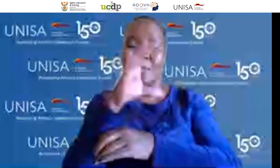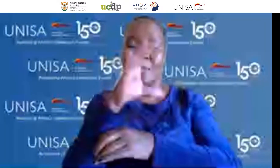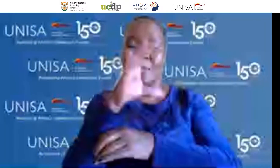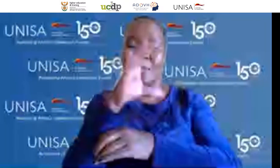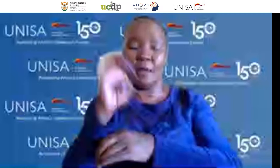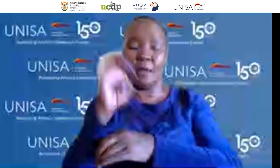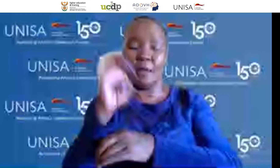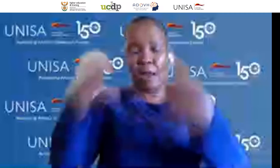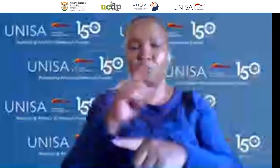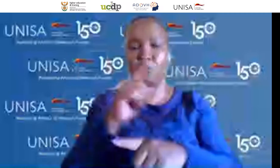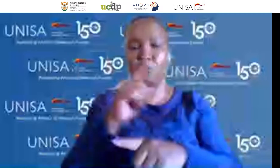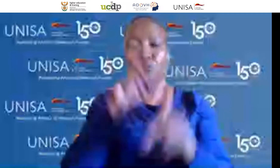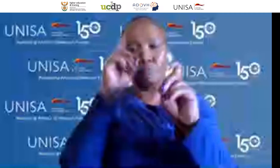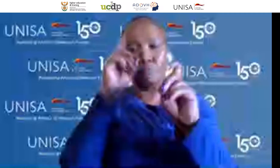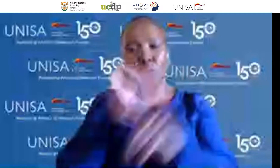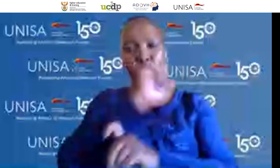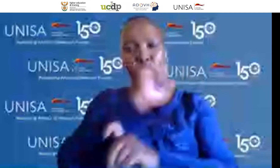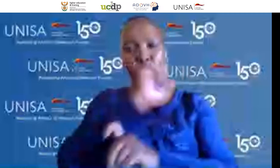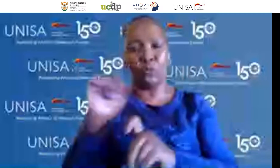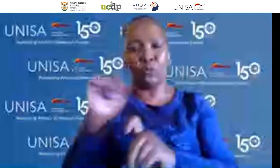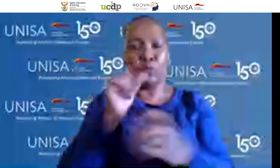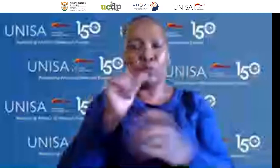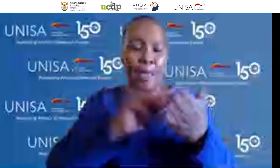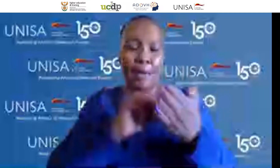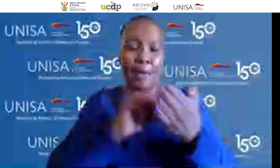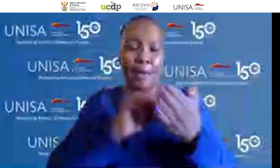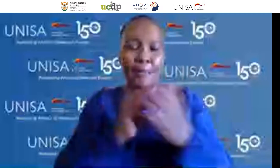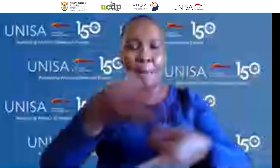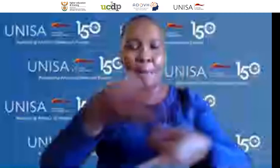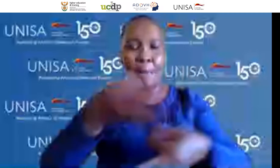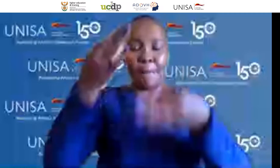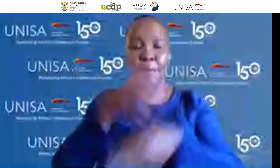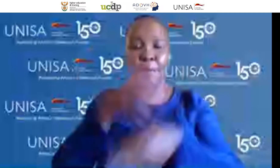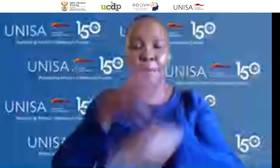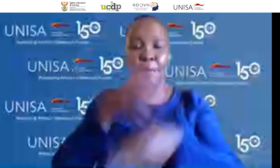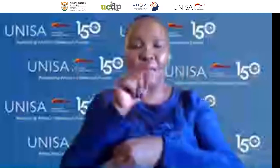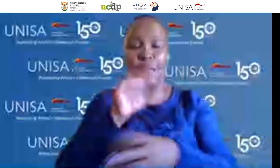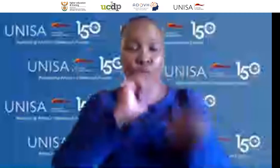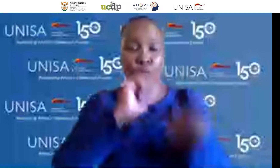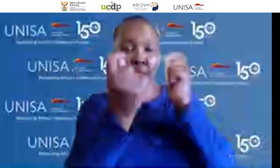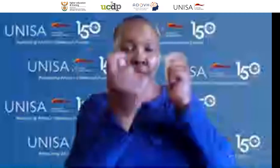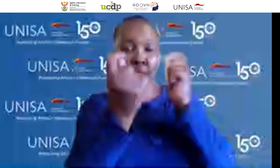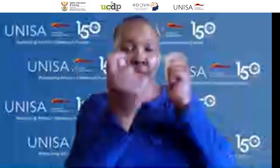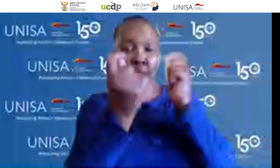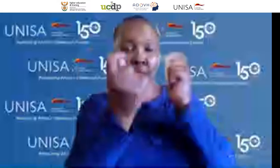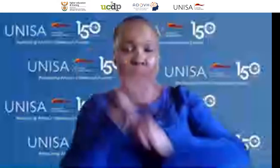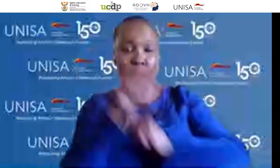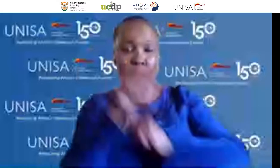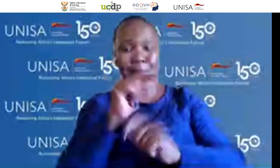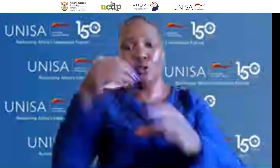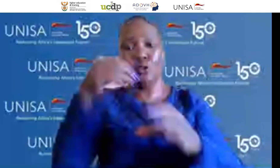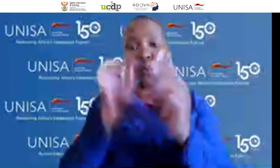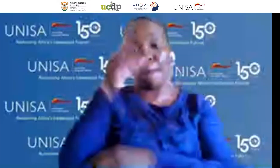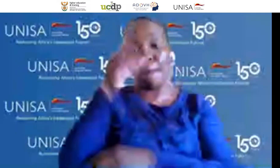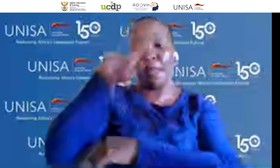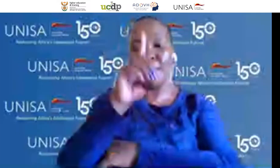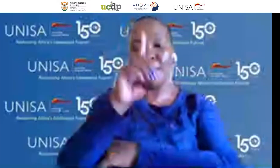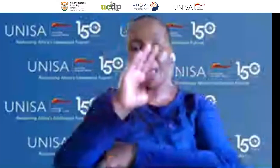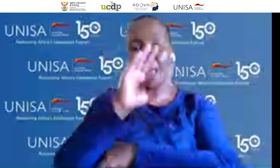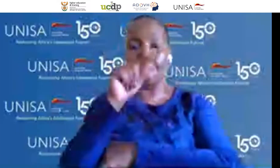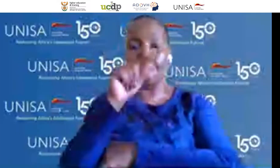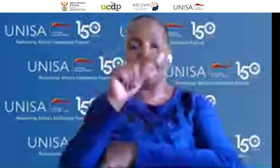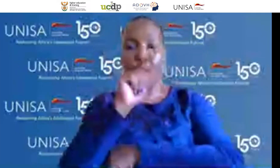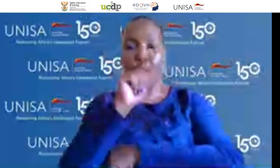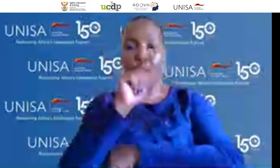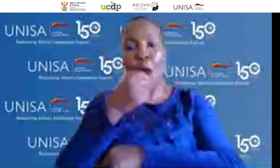your screen or your handwritten paper. And it's going to convert those pictures into a PDF for you that you can email